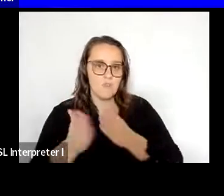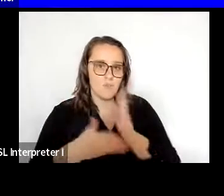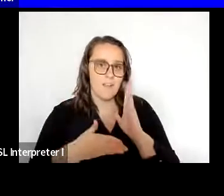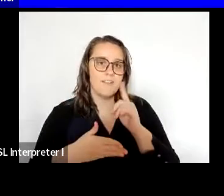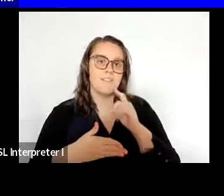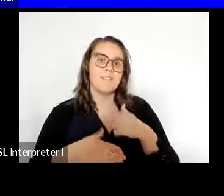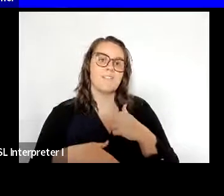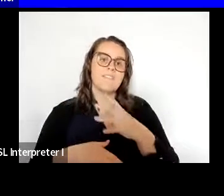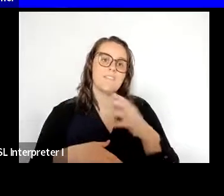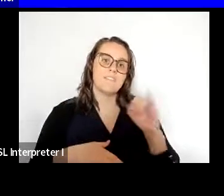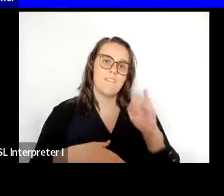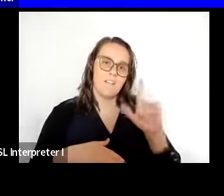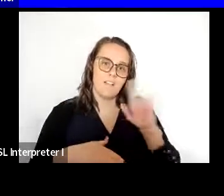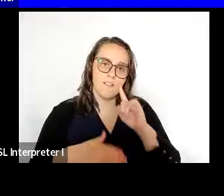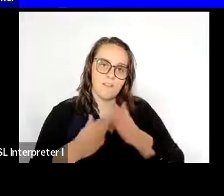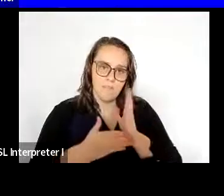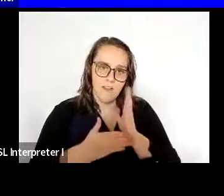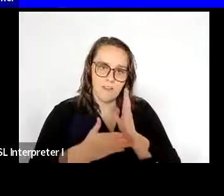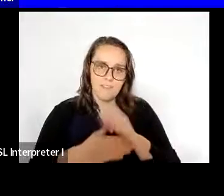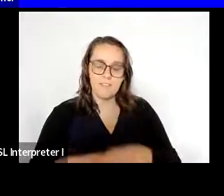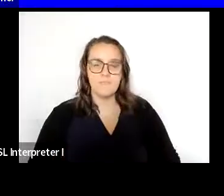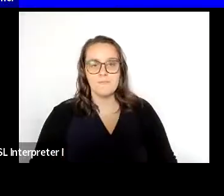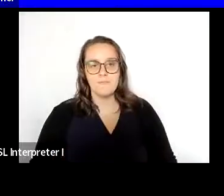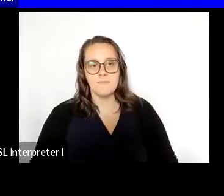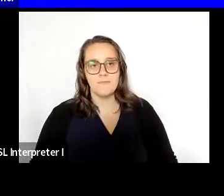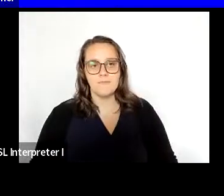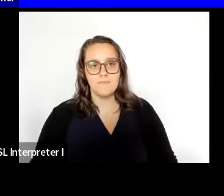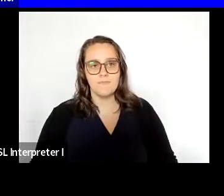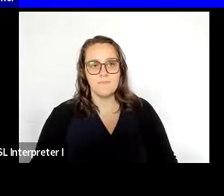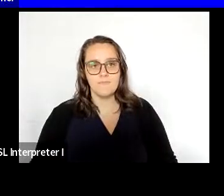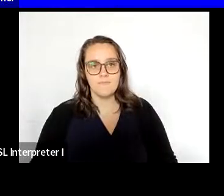rights. In